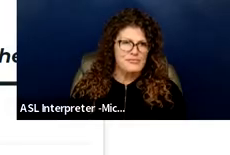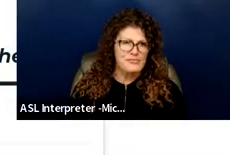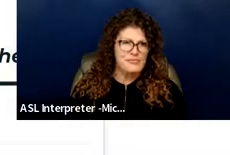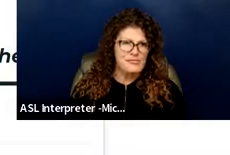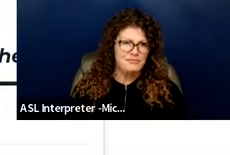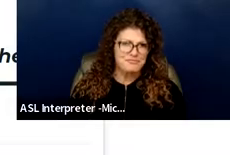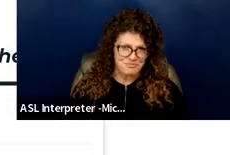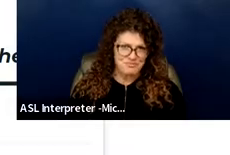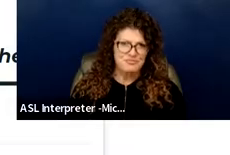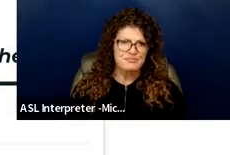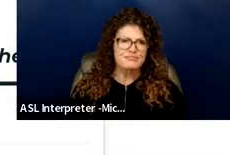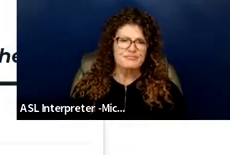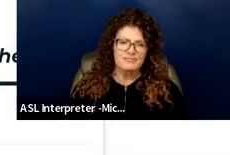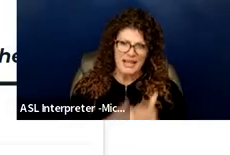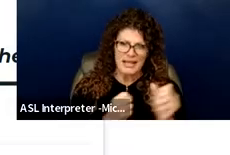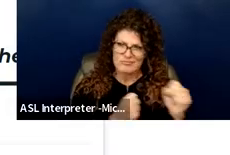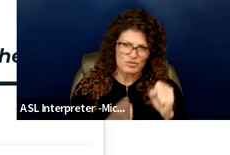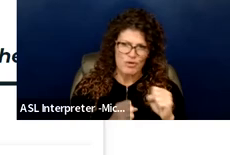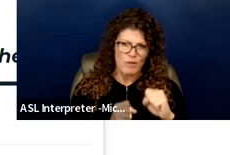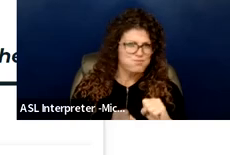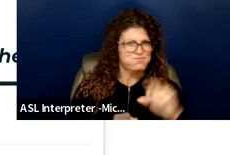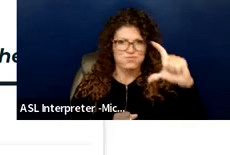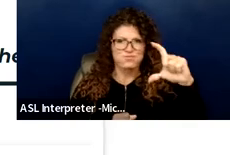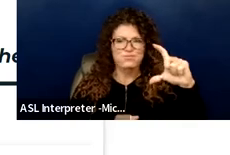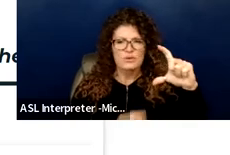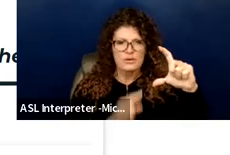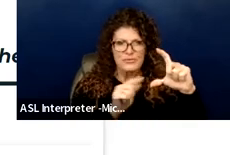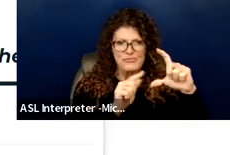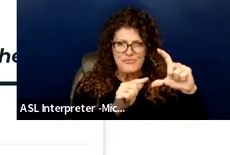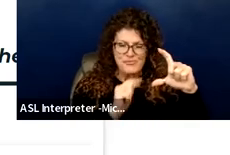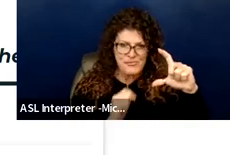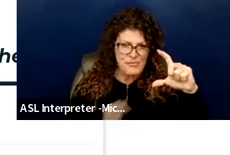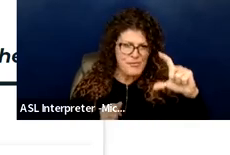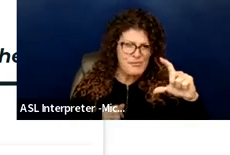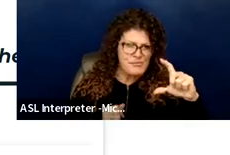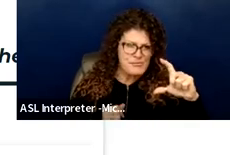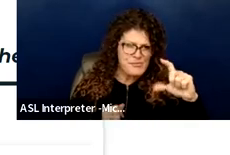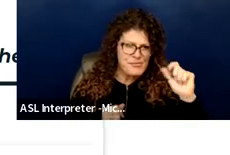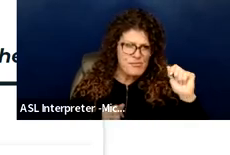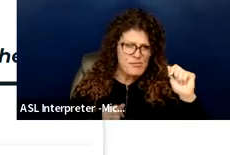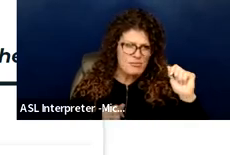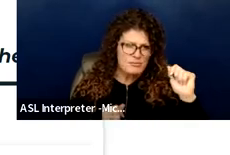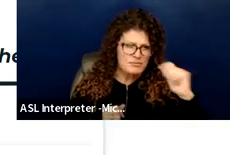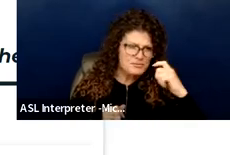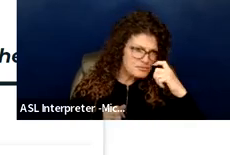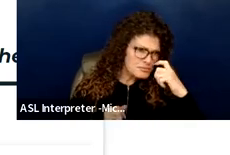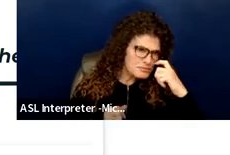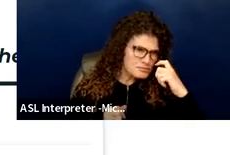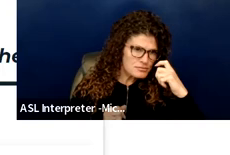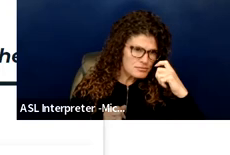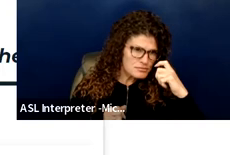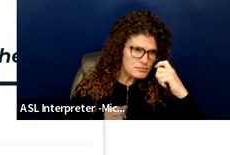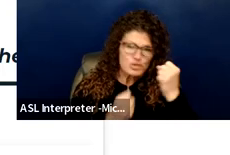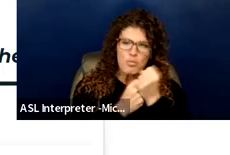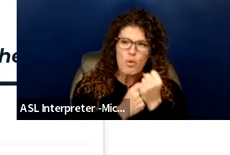See, again, there was a strong cluster. The plurality of respondents had responses in the theme of